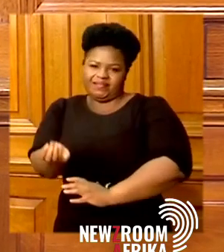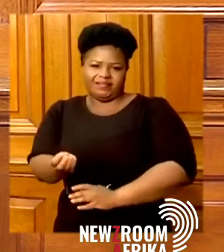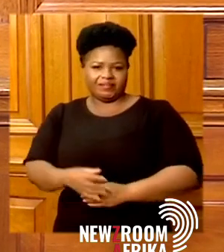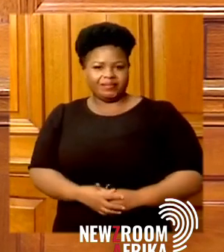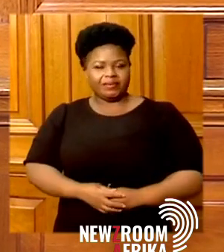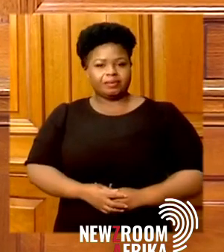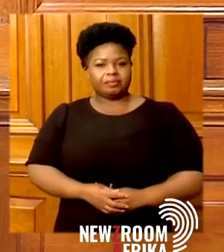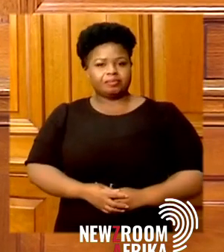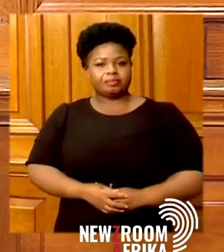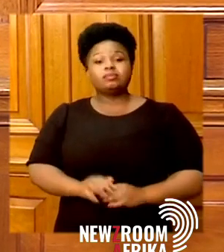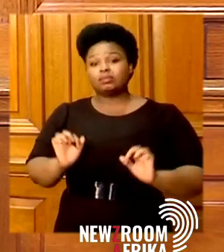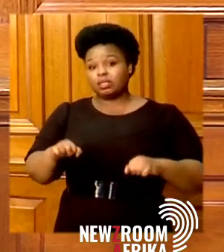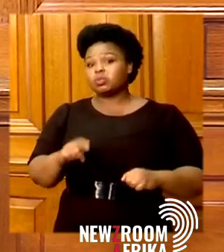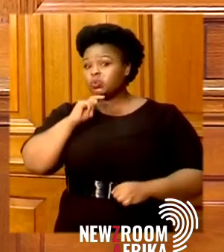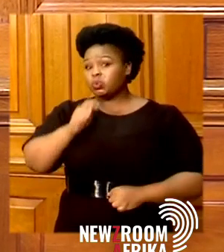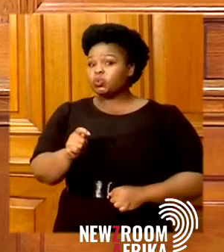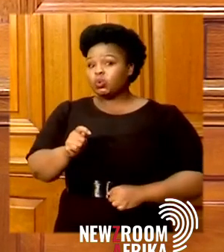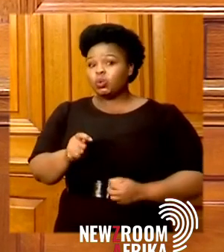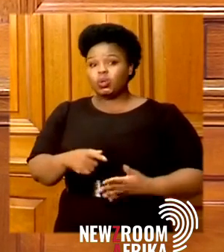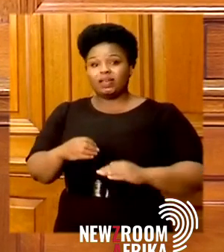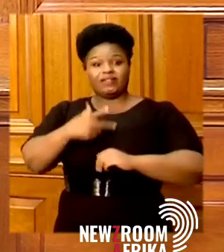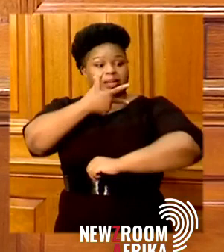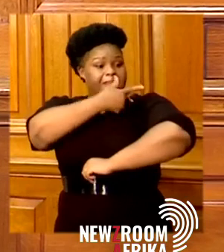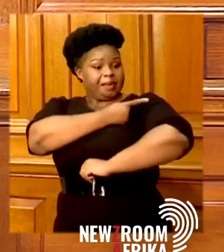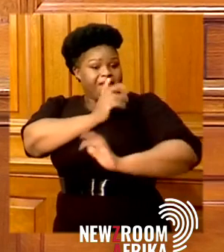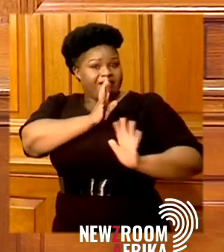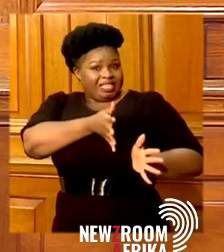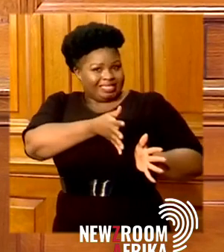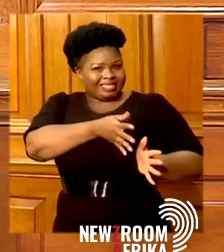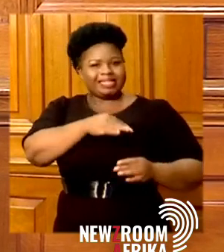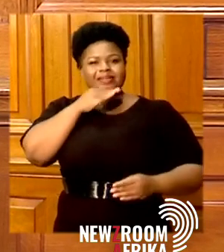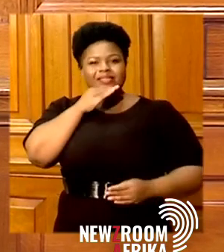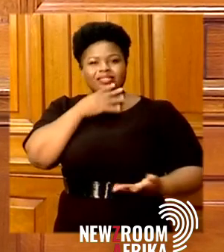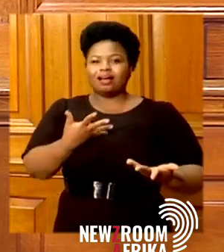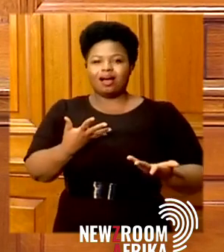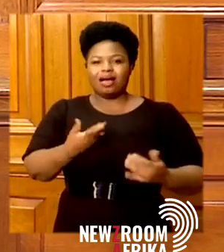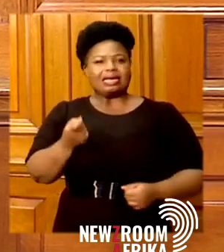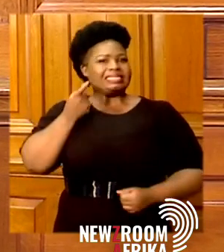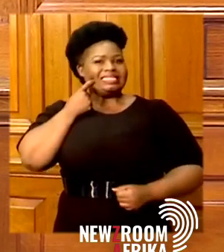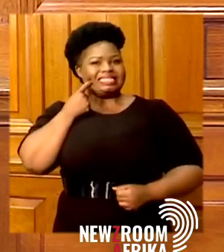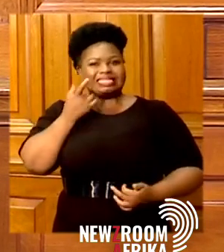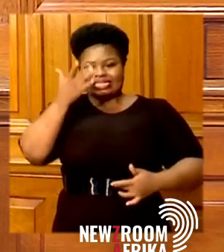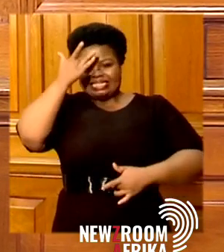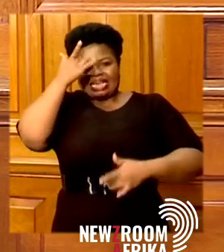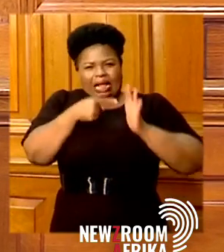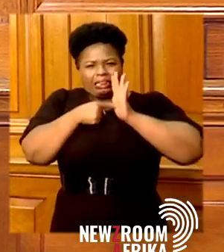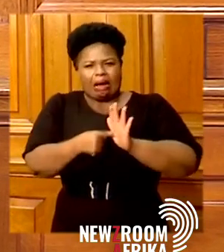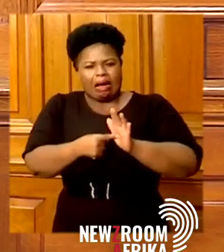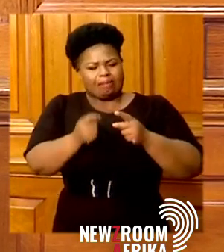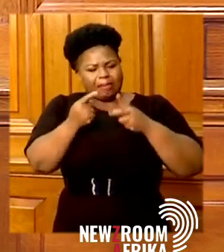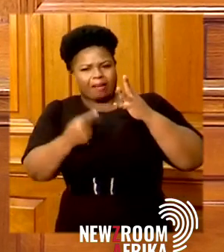Vaccines significantly reduce the likelihood of a person developing symptoms and becoming seriously